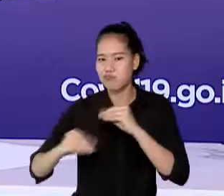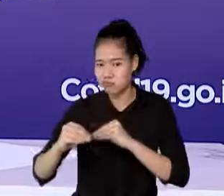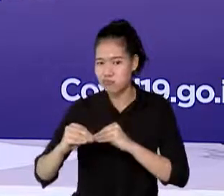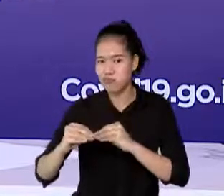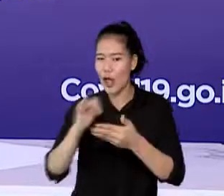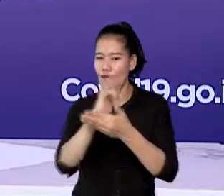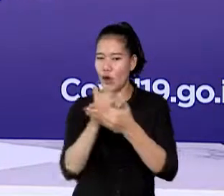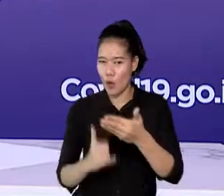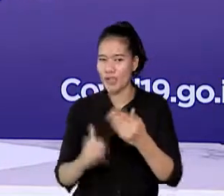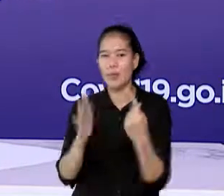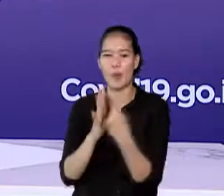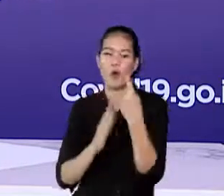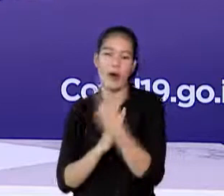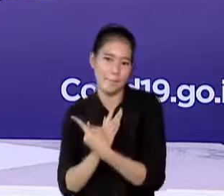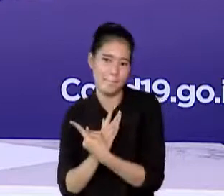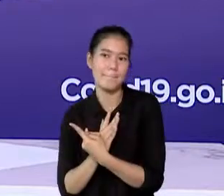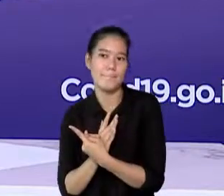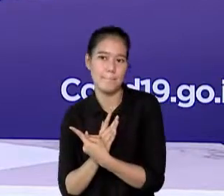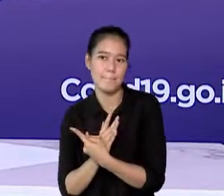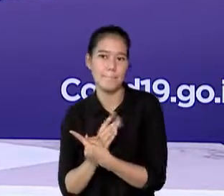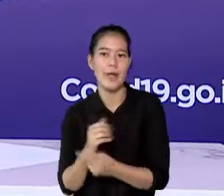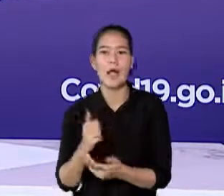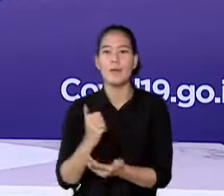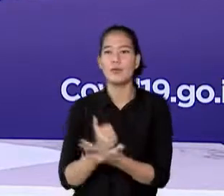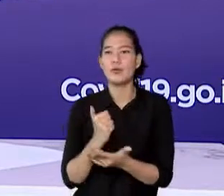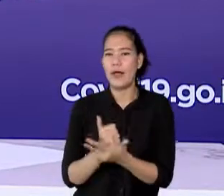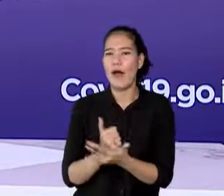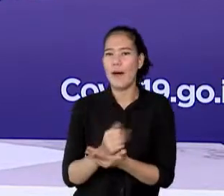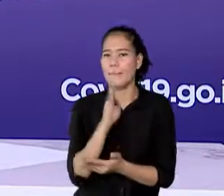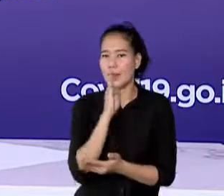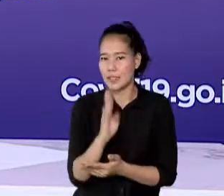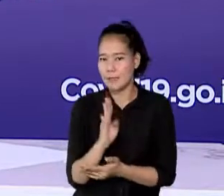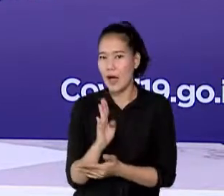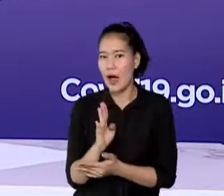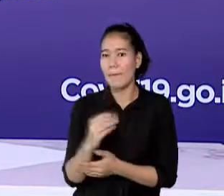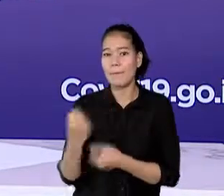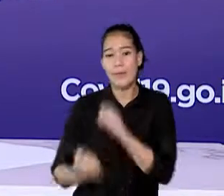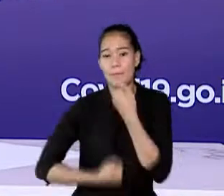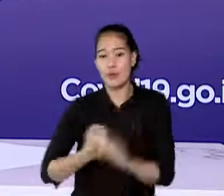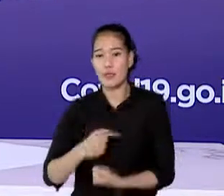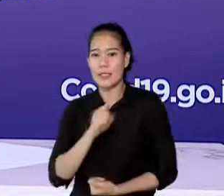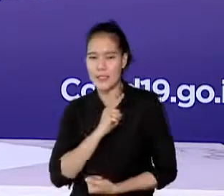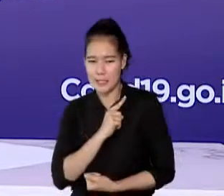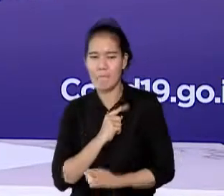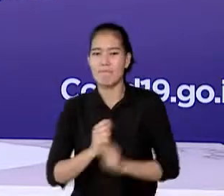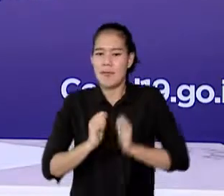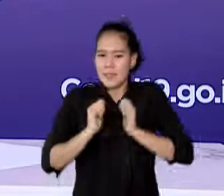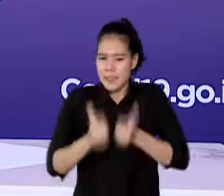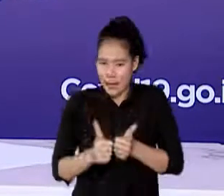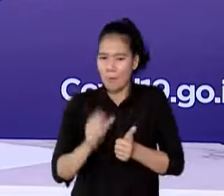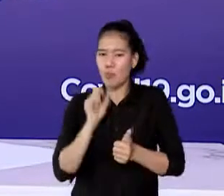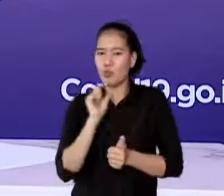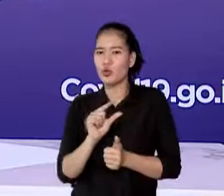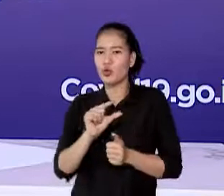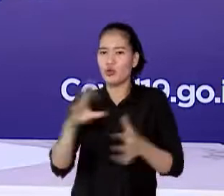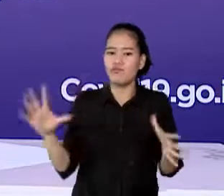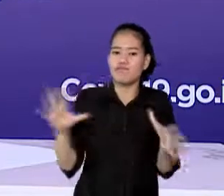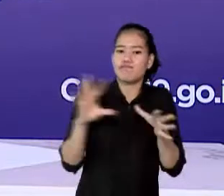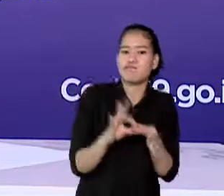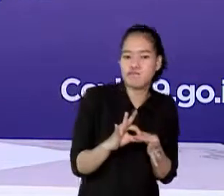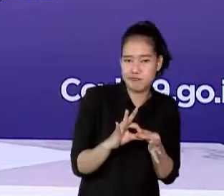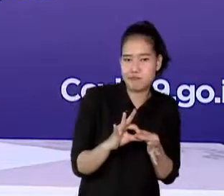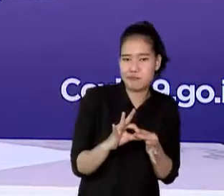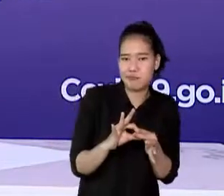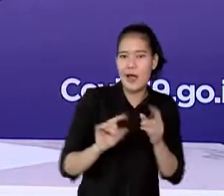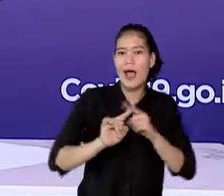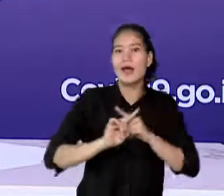Royong vaccination program. In principle, the private sector is ready to carry it out, but currently